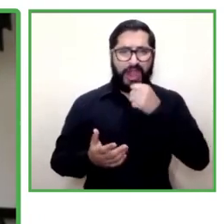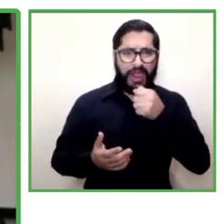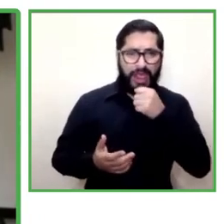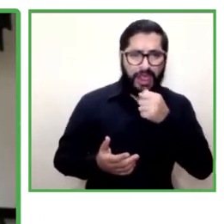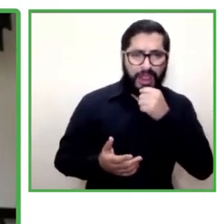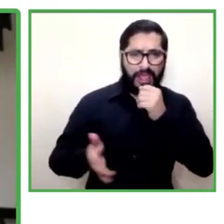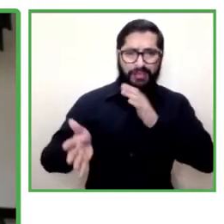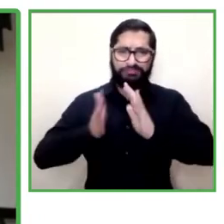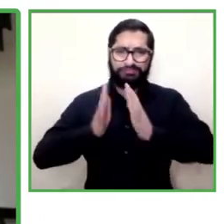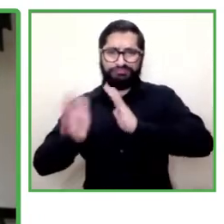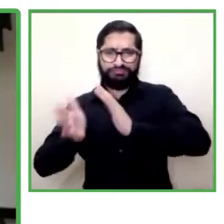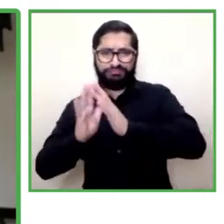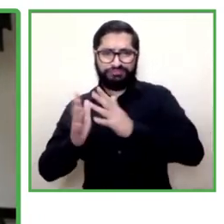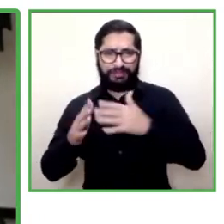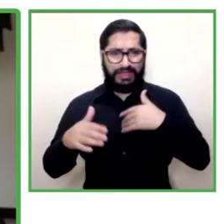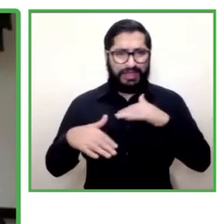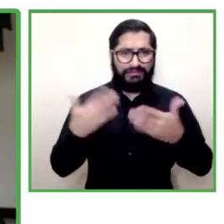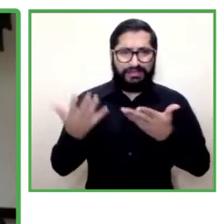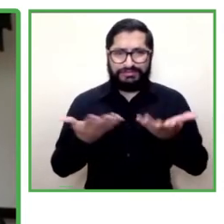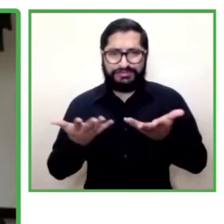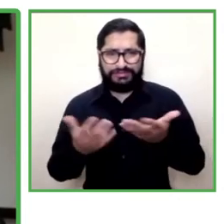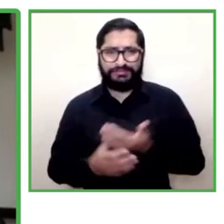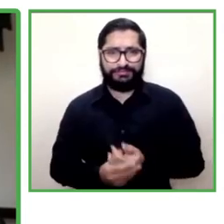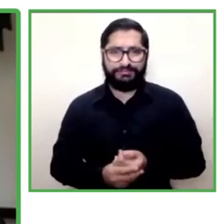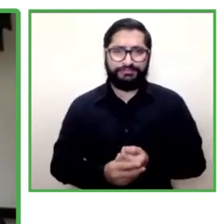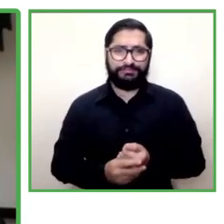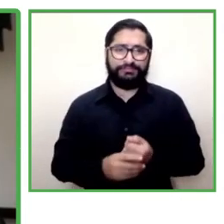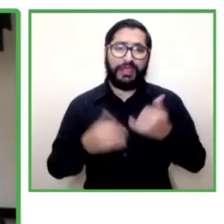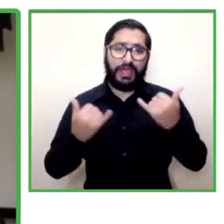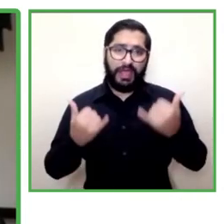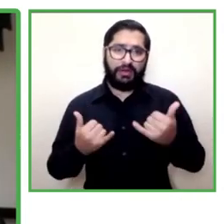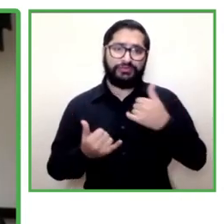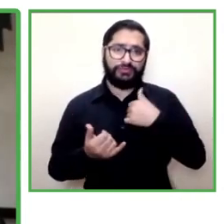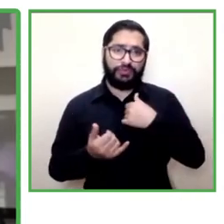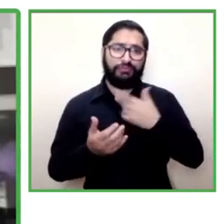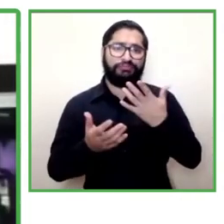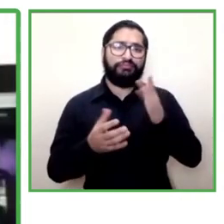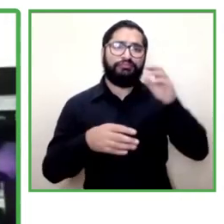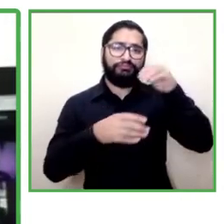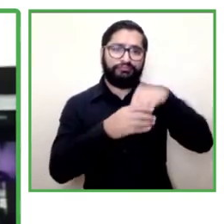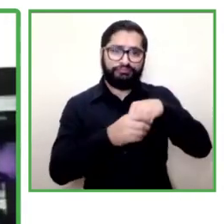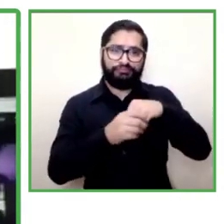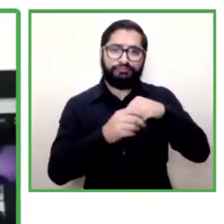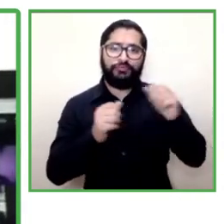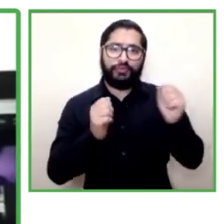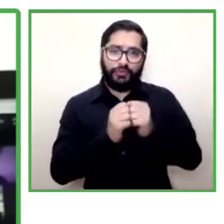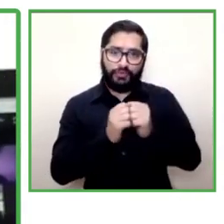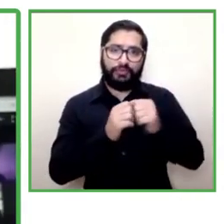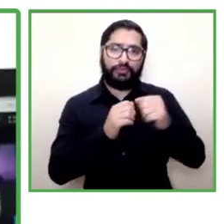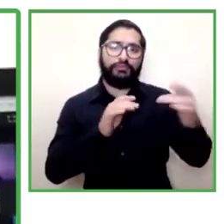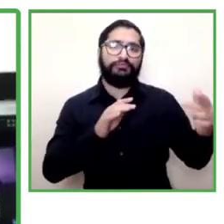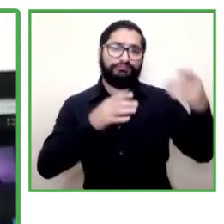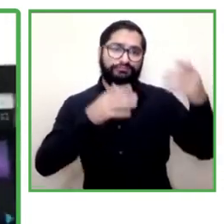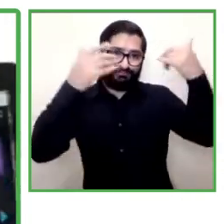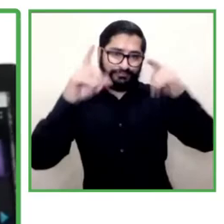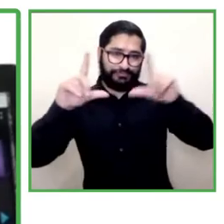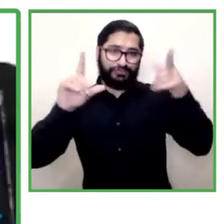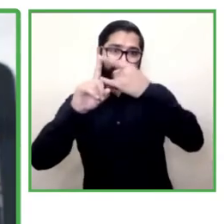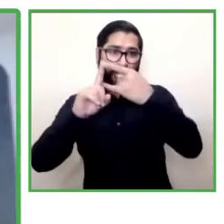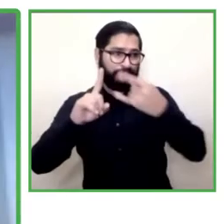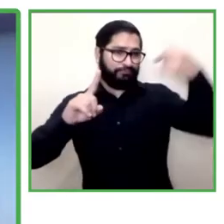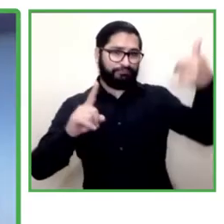I thought how difficult it would be to communicate with them in these virtual meetings.